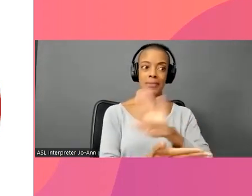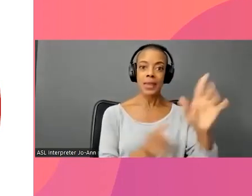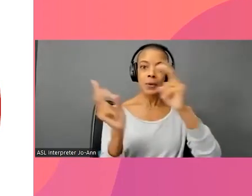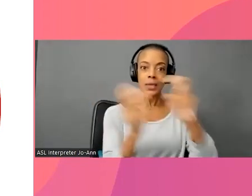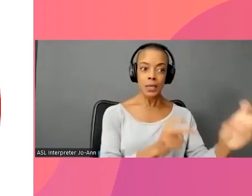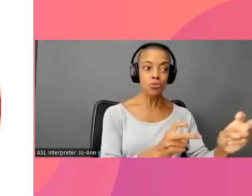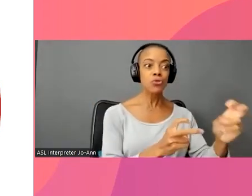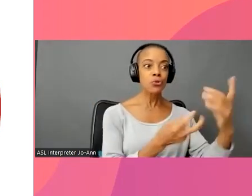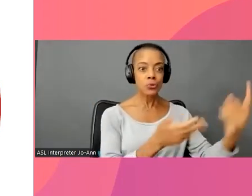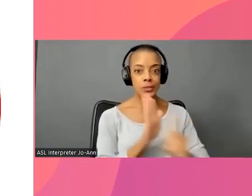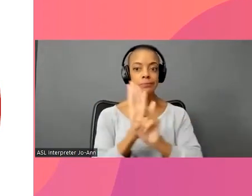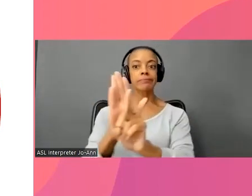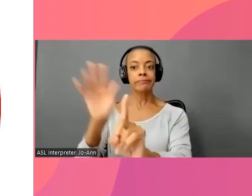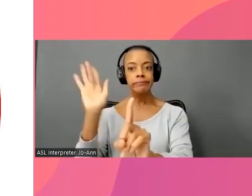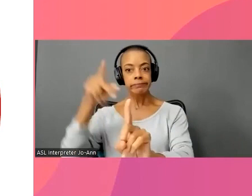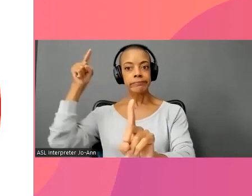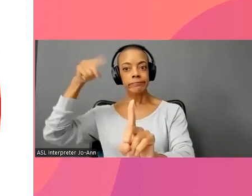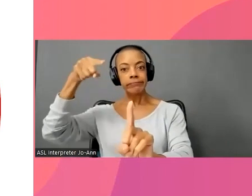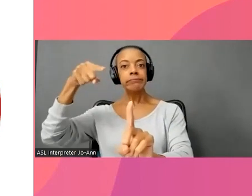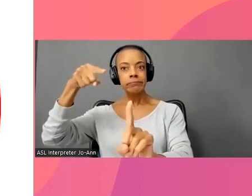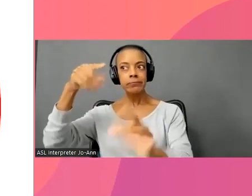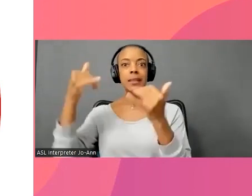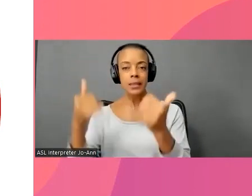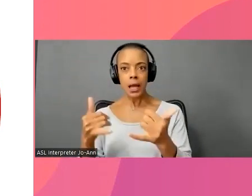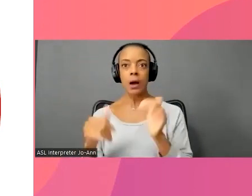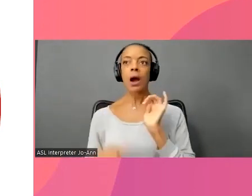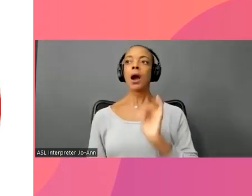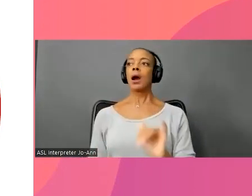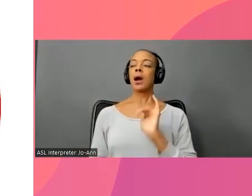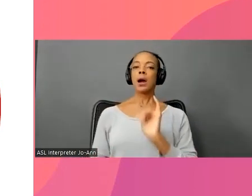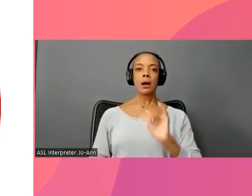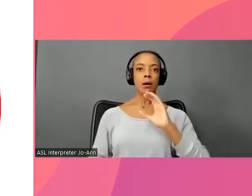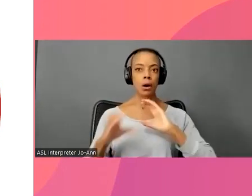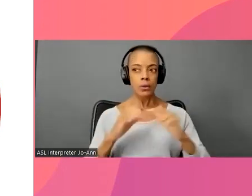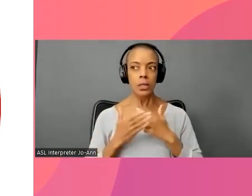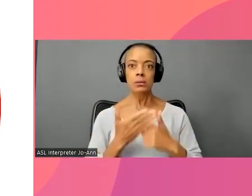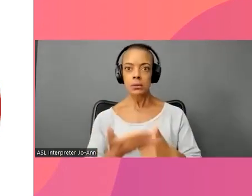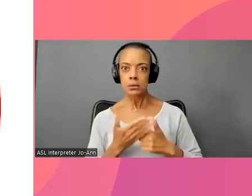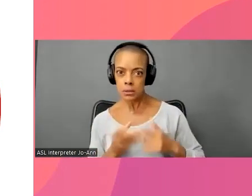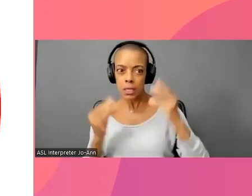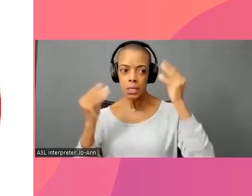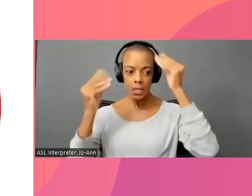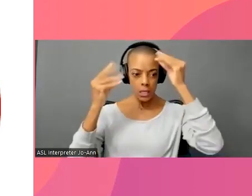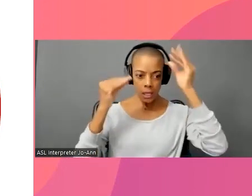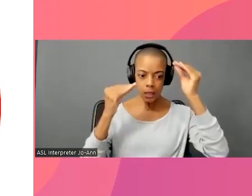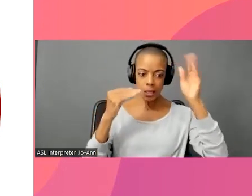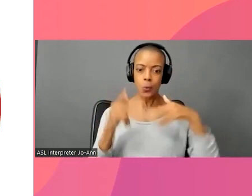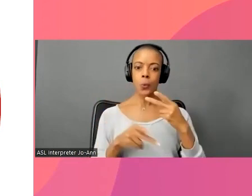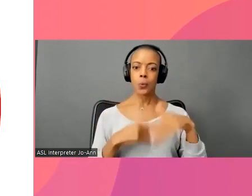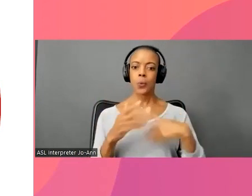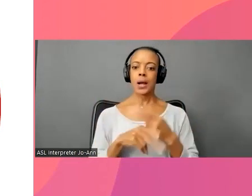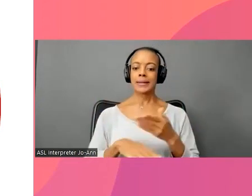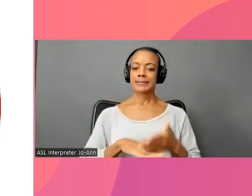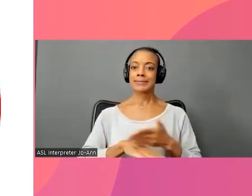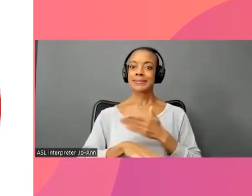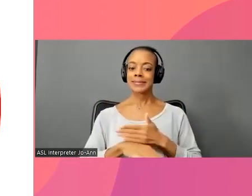that we can continue to have conversations and think more critically about what kinds of actionable steps that we can take in order